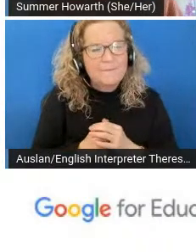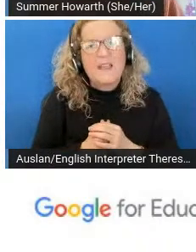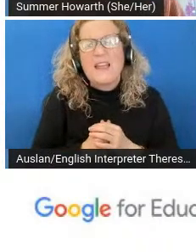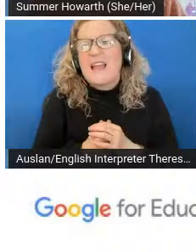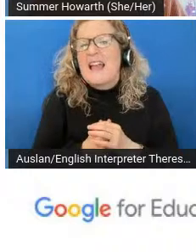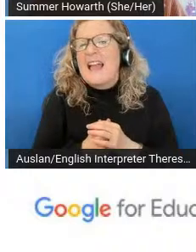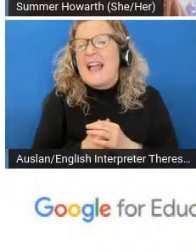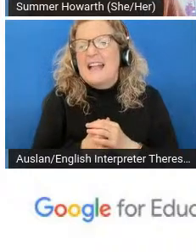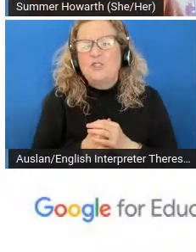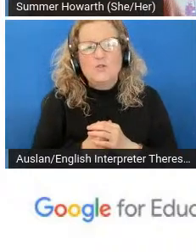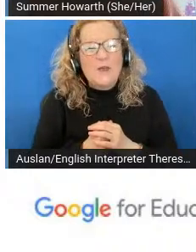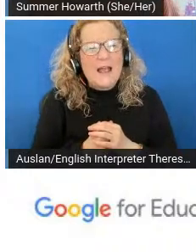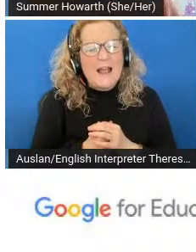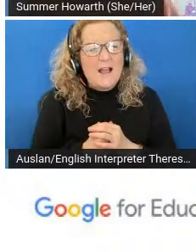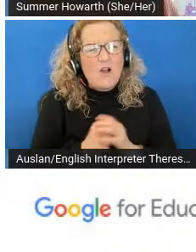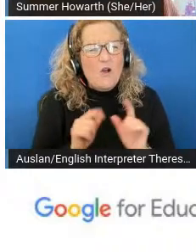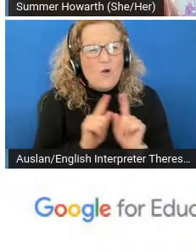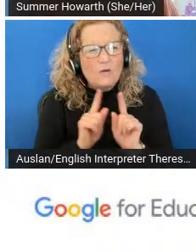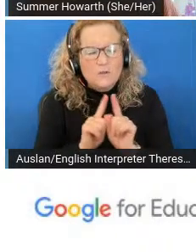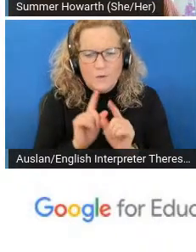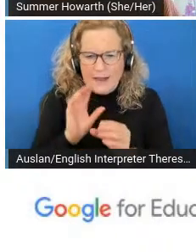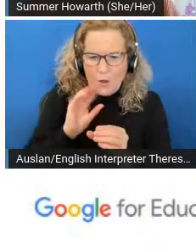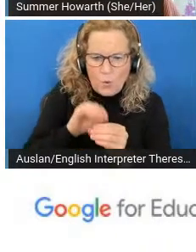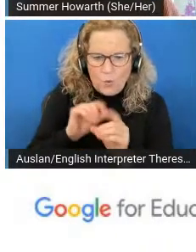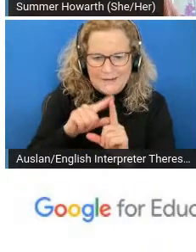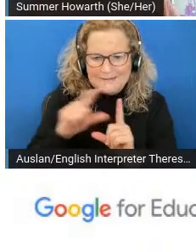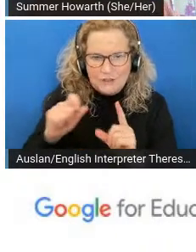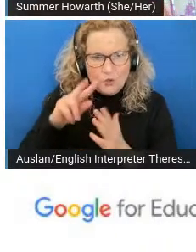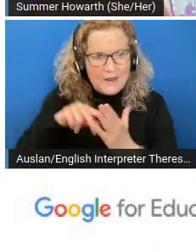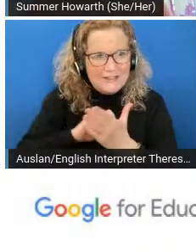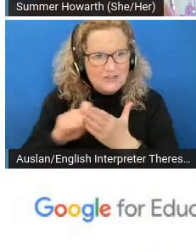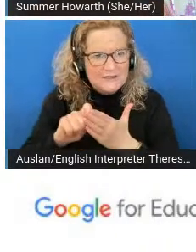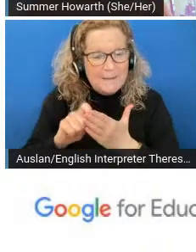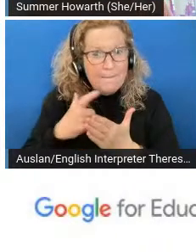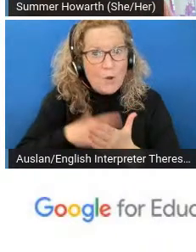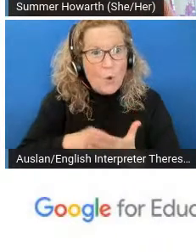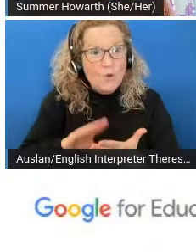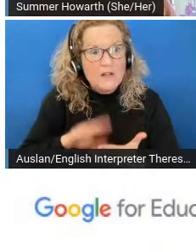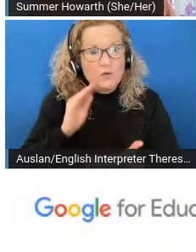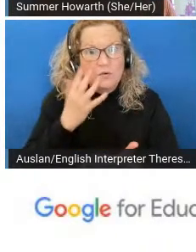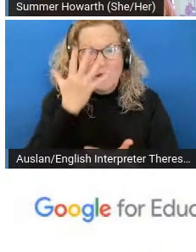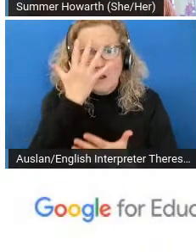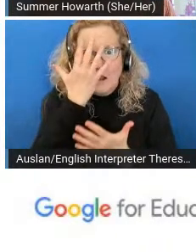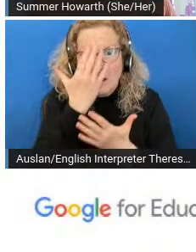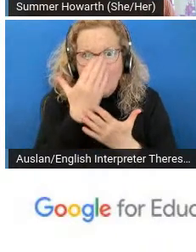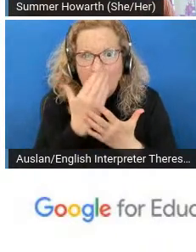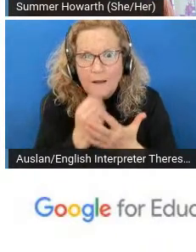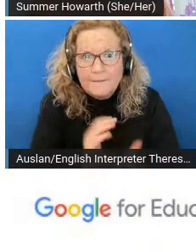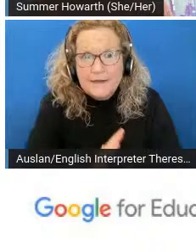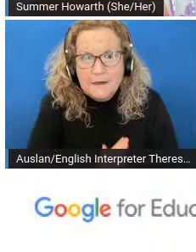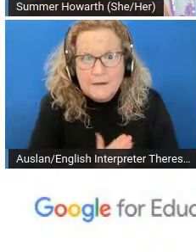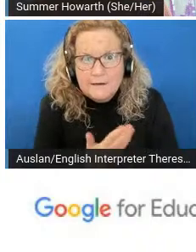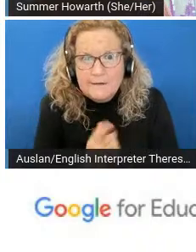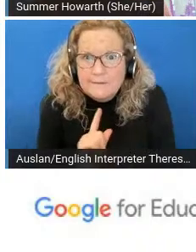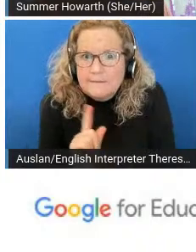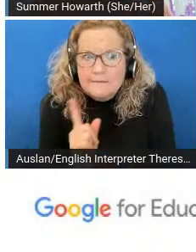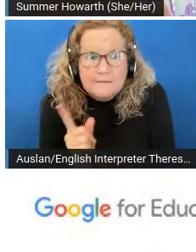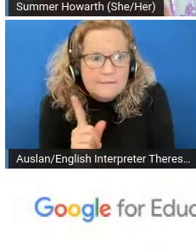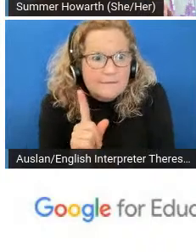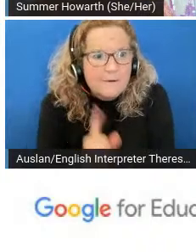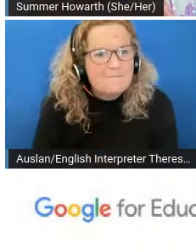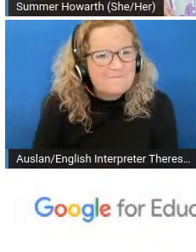of bake in some of that digital literacy through curiosity as well. Pretty amazing design.